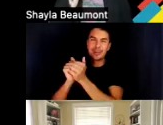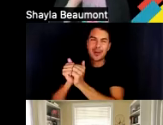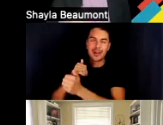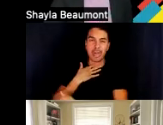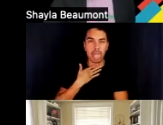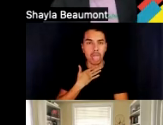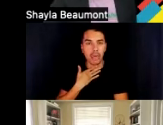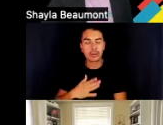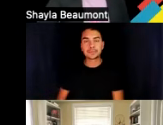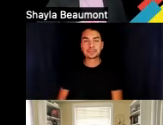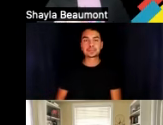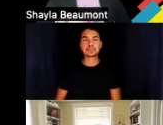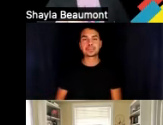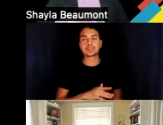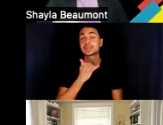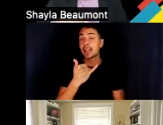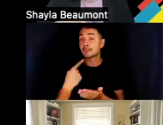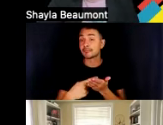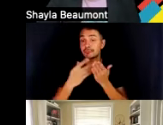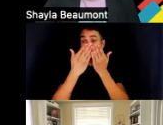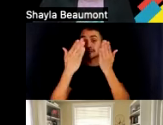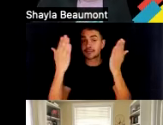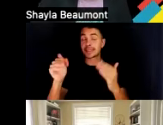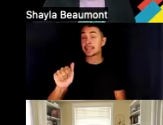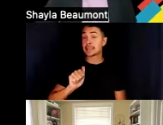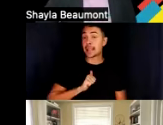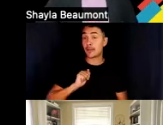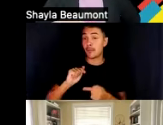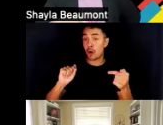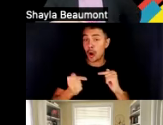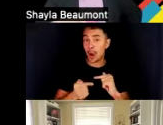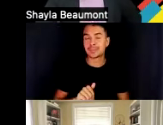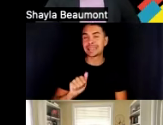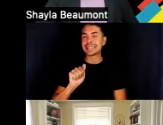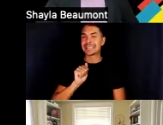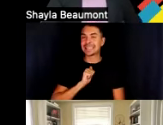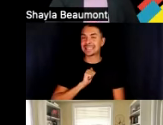So we'll just talk a little bit about self-harm and self-mutilation. And,